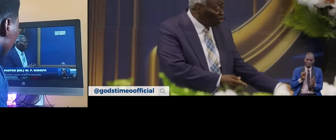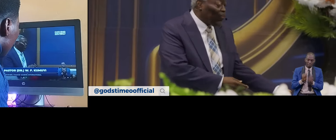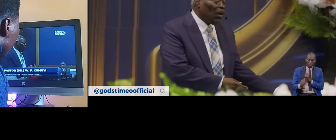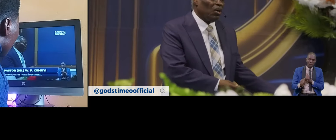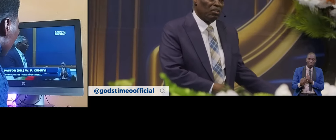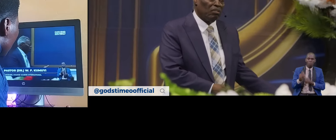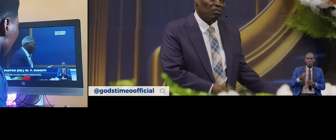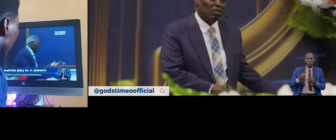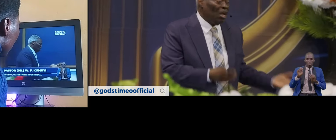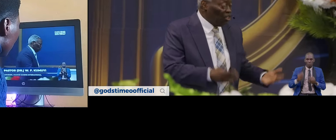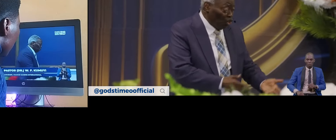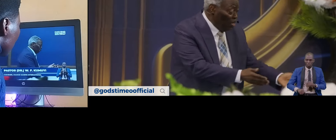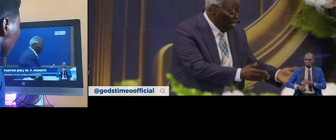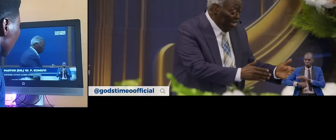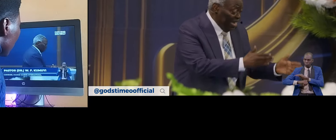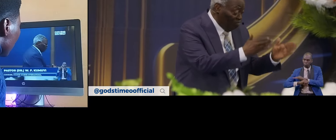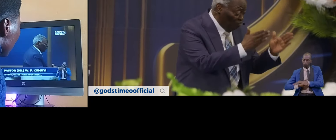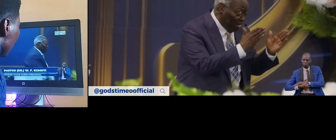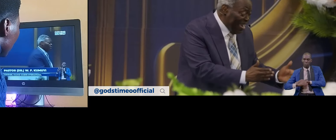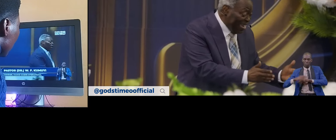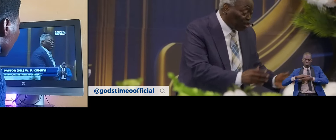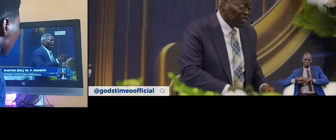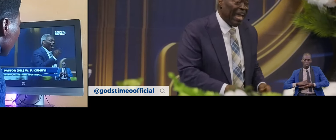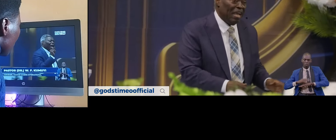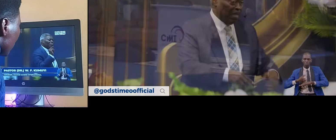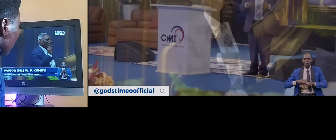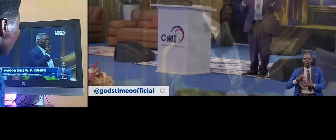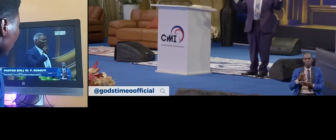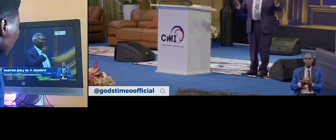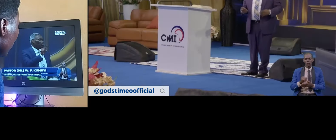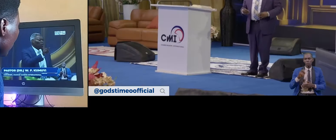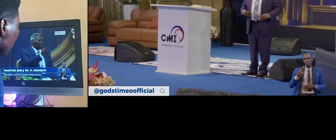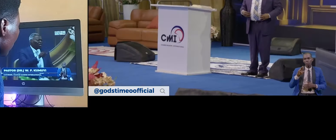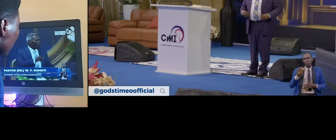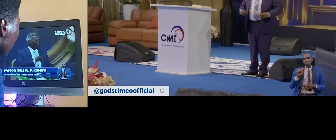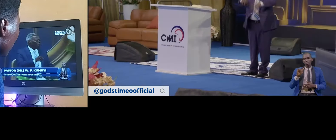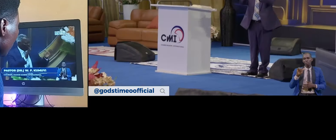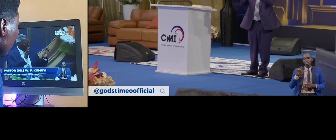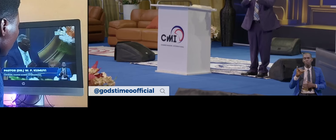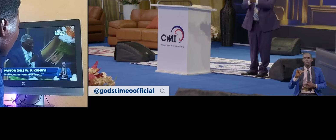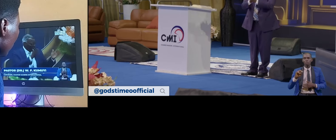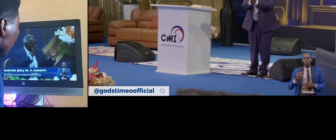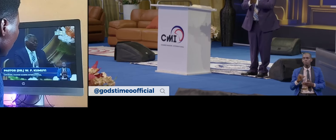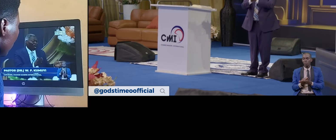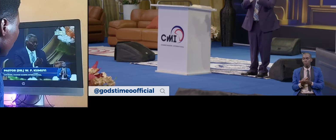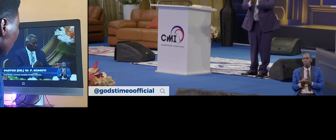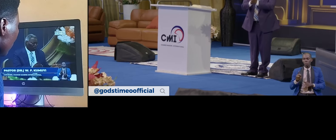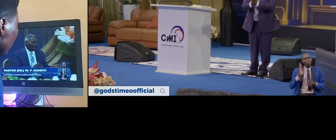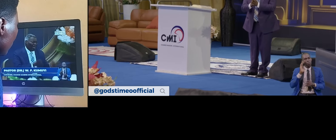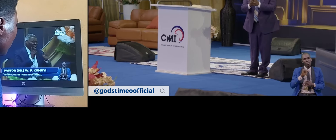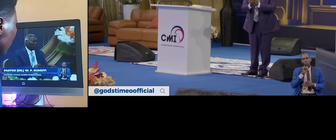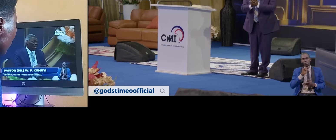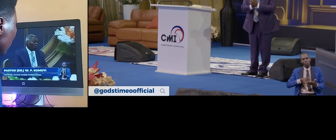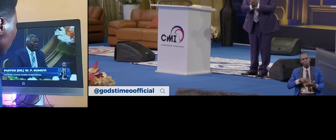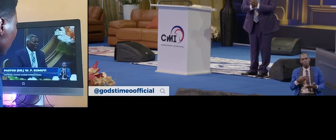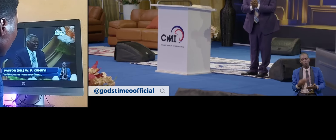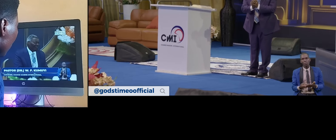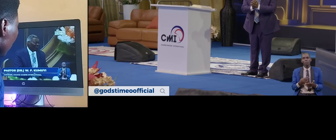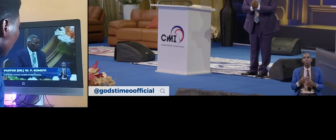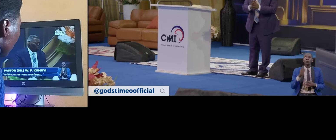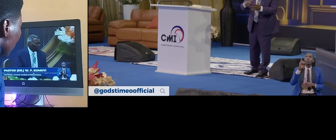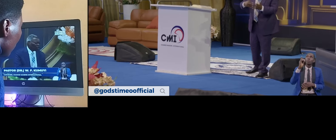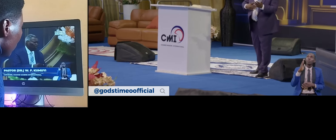will not fall to a great death and then die. God wants us to